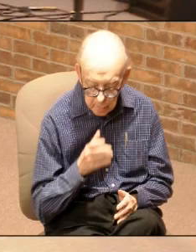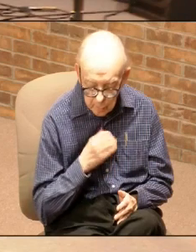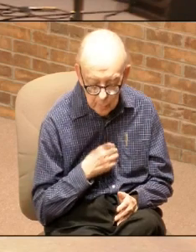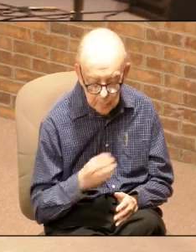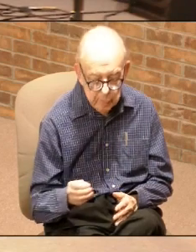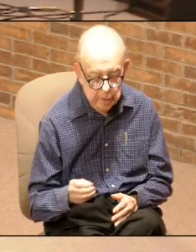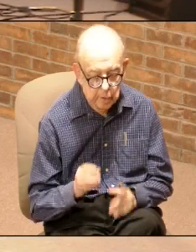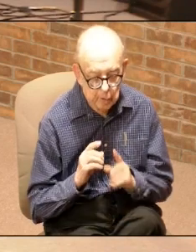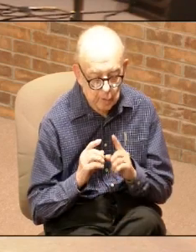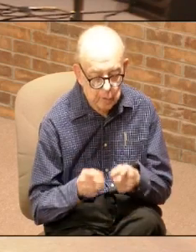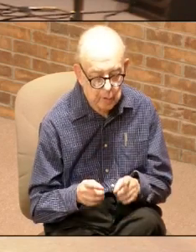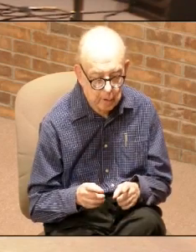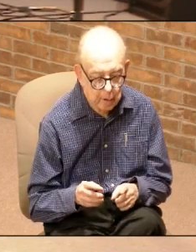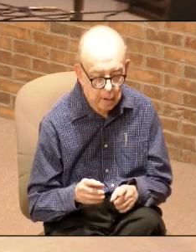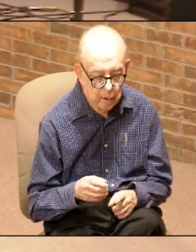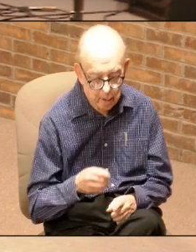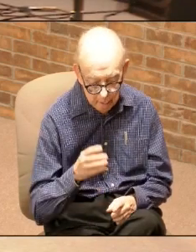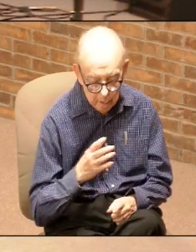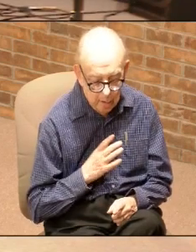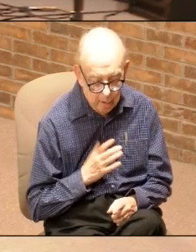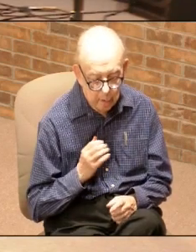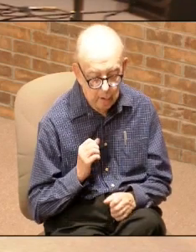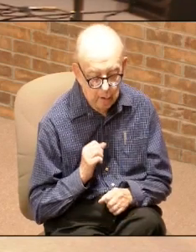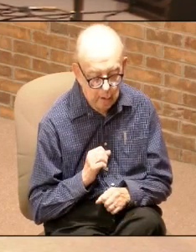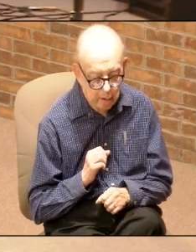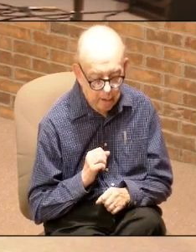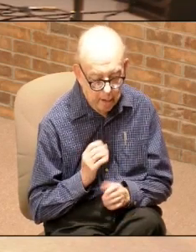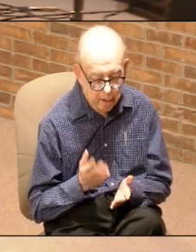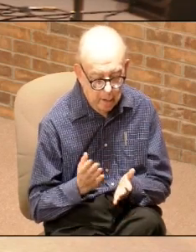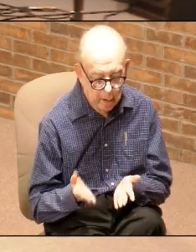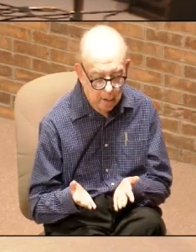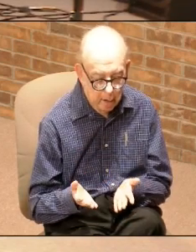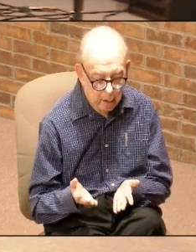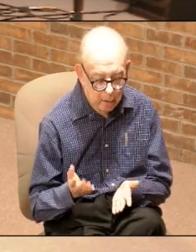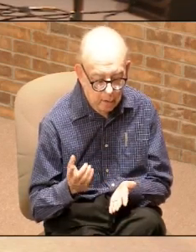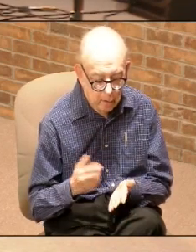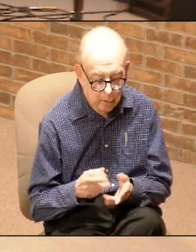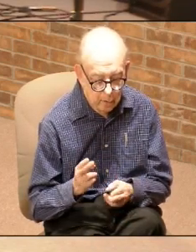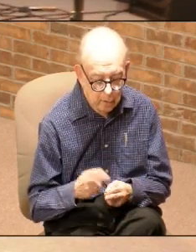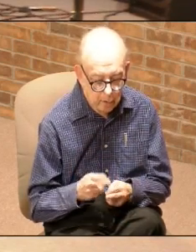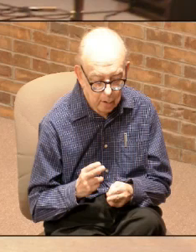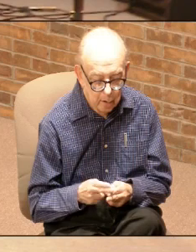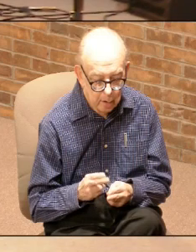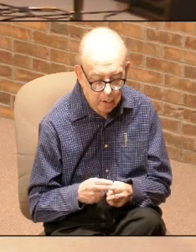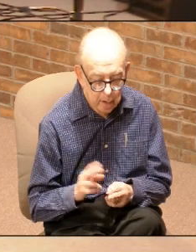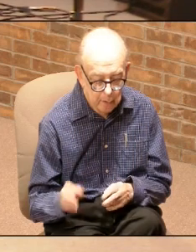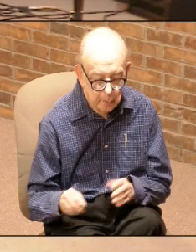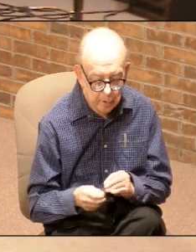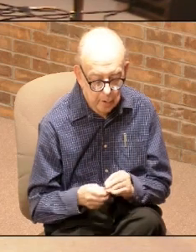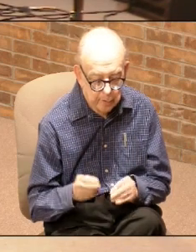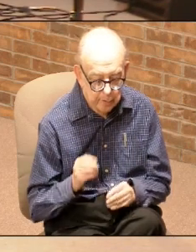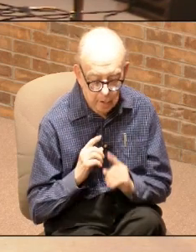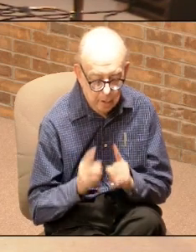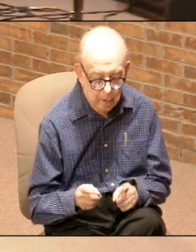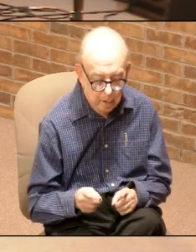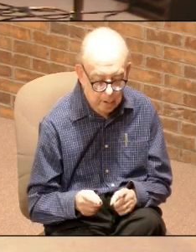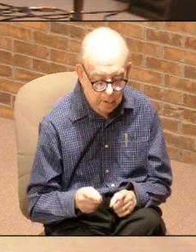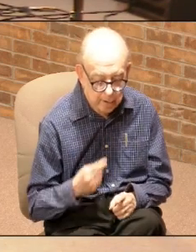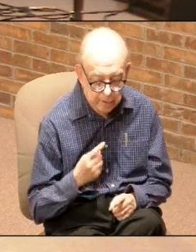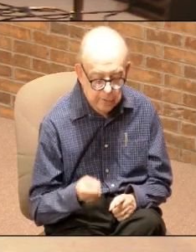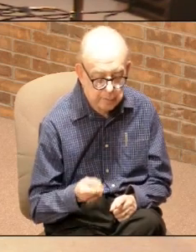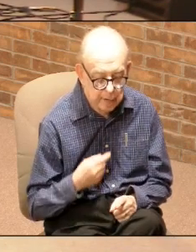order, and the guy who was waiting on her said, "What's your name that I can put on the order?" And she said,